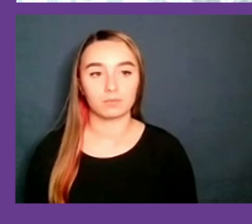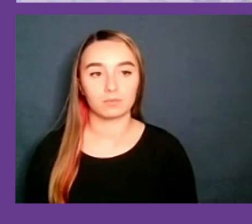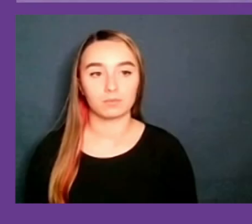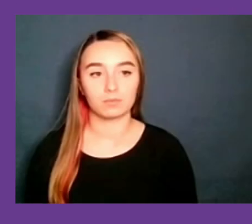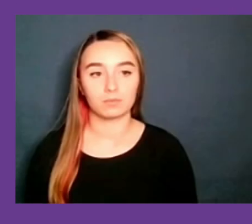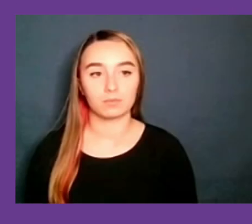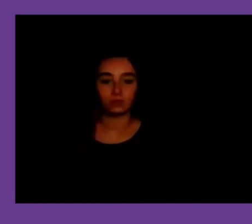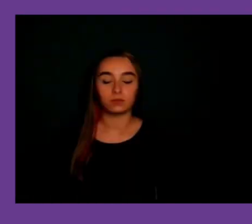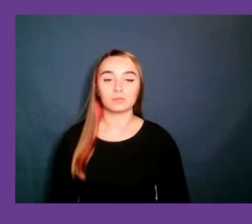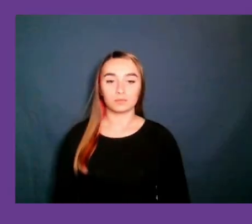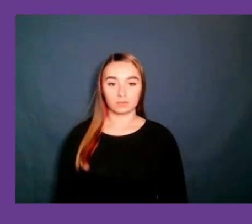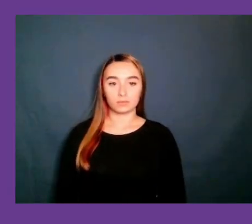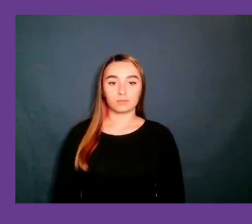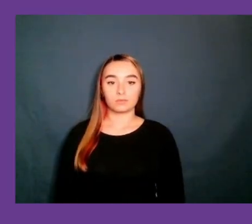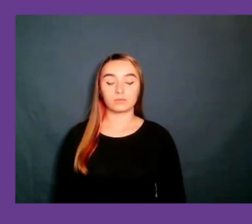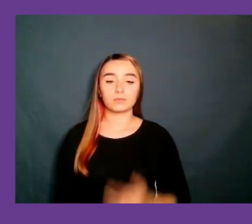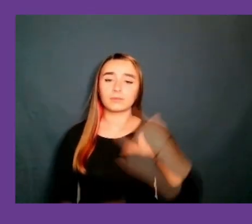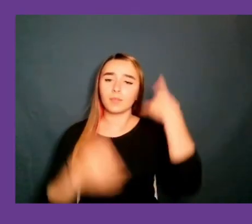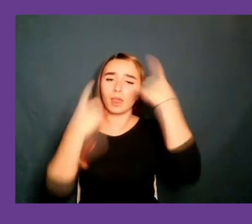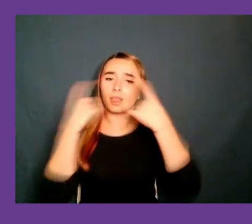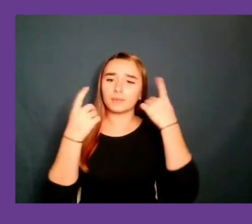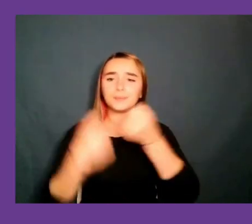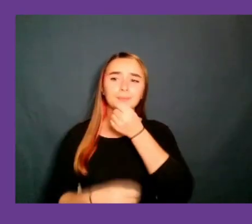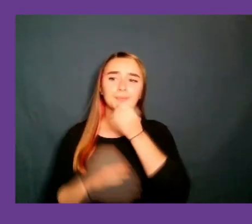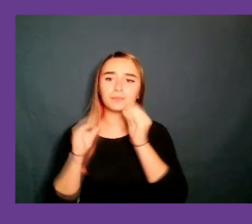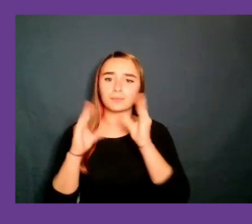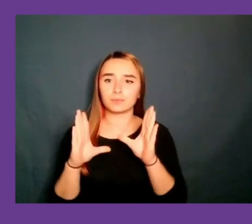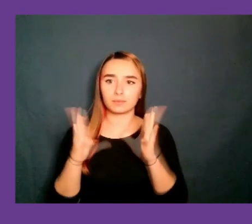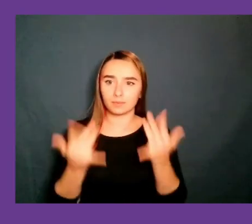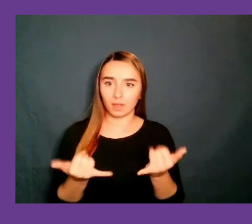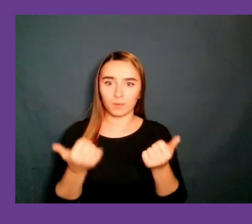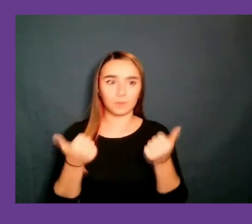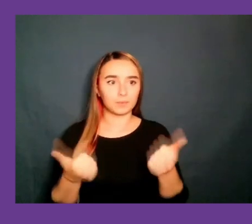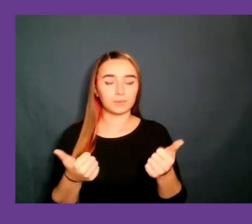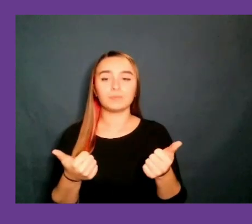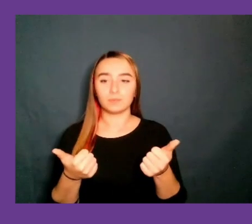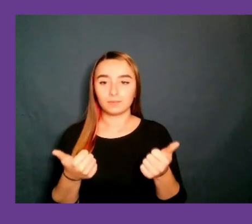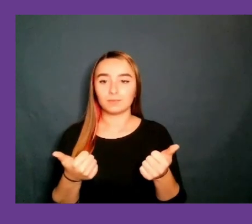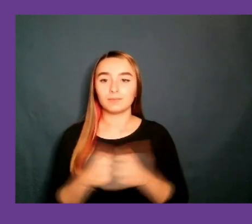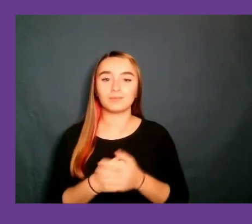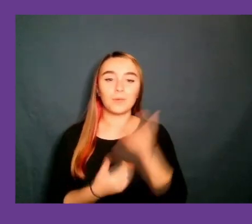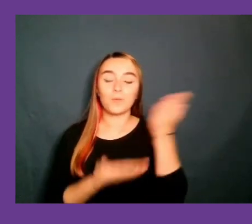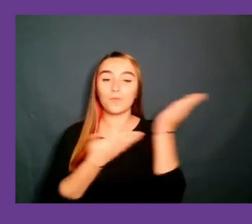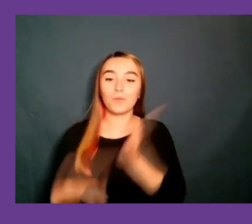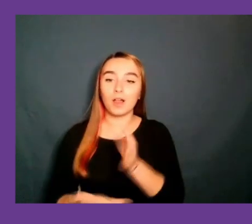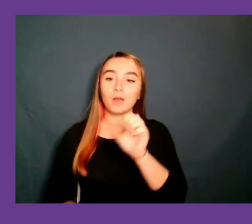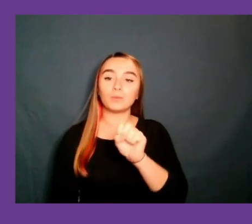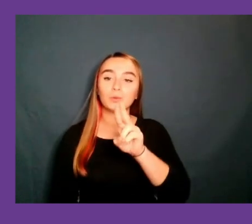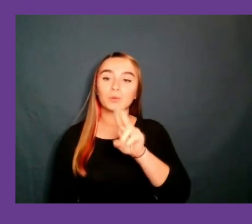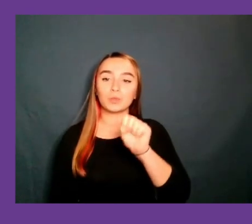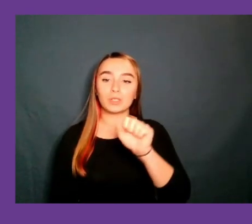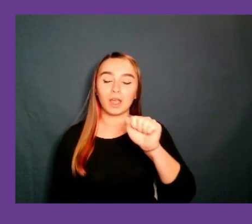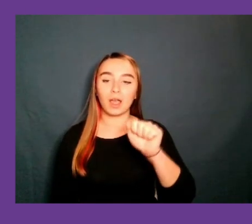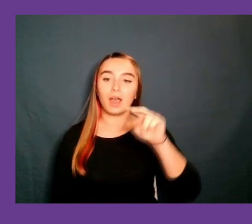Yes, I think my microphone is open now. Sorry, I wasn't really. Yes, welcome, Susanna, and you have the floor. And